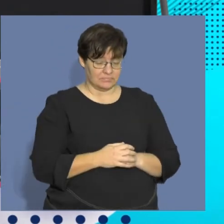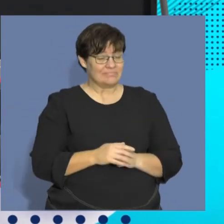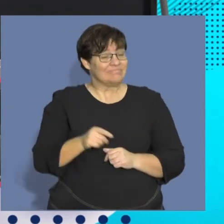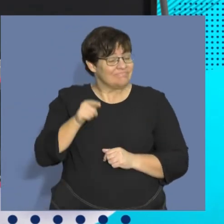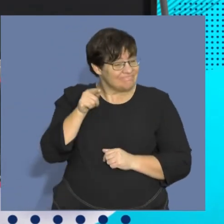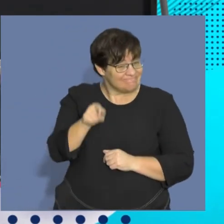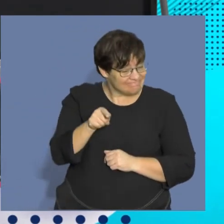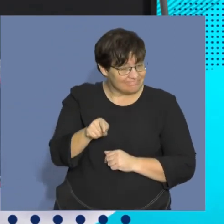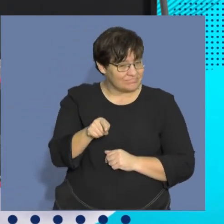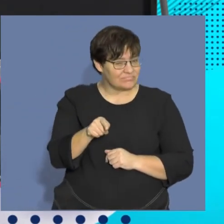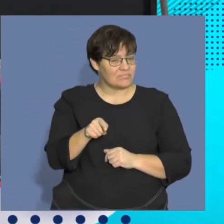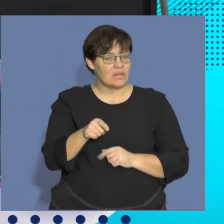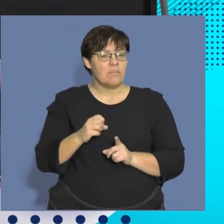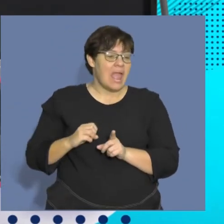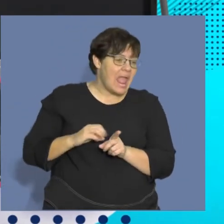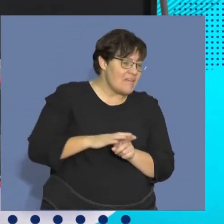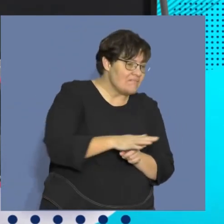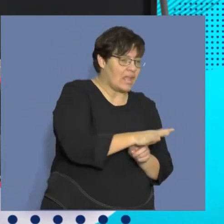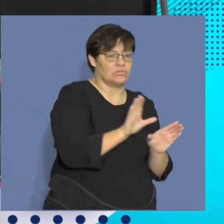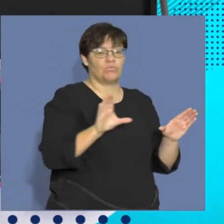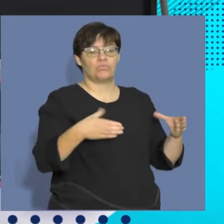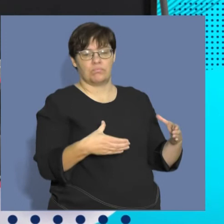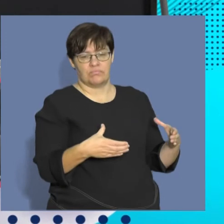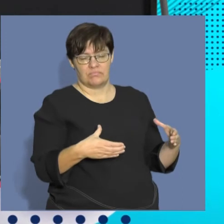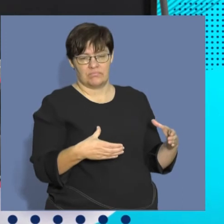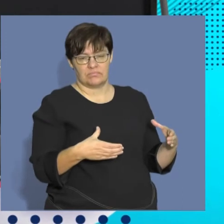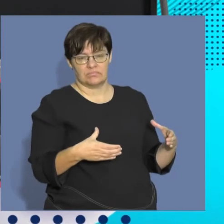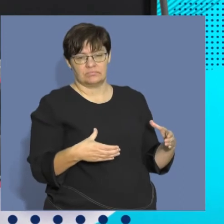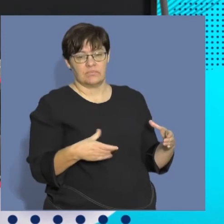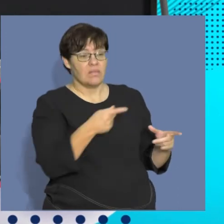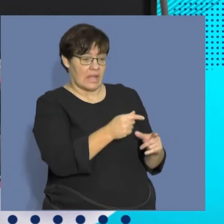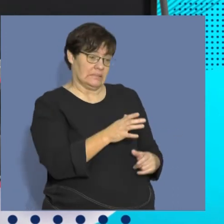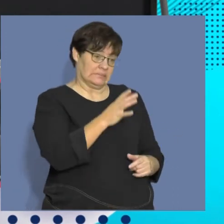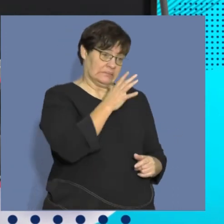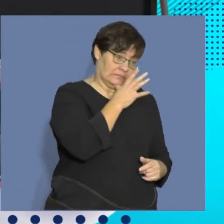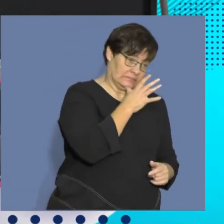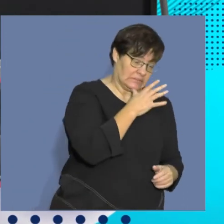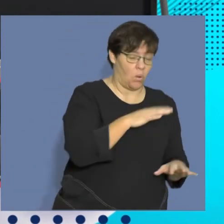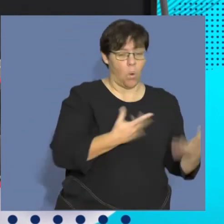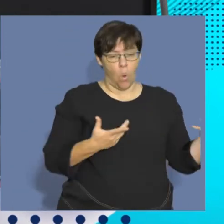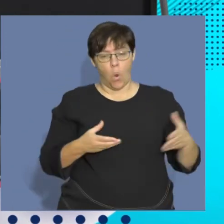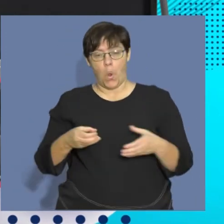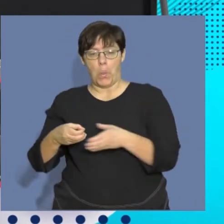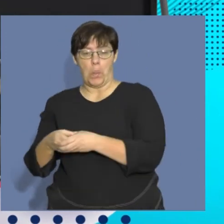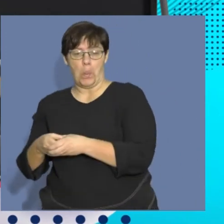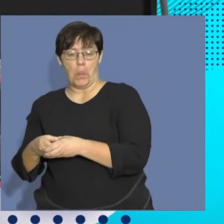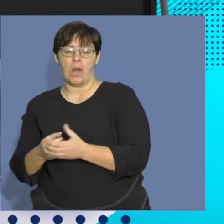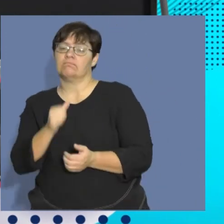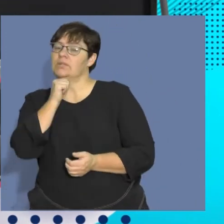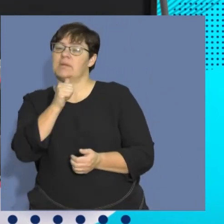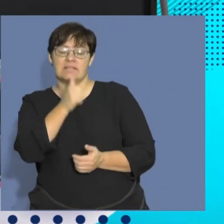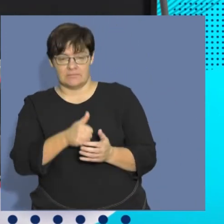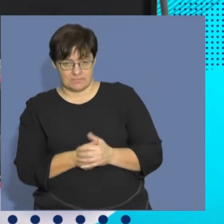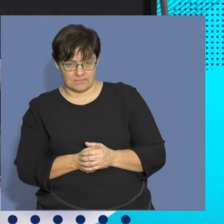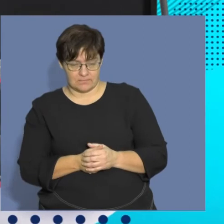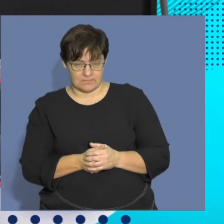of factor is going to affect populations whether the population is small or